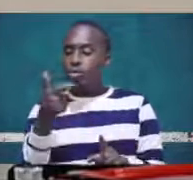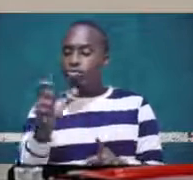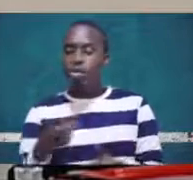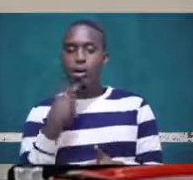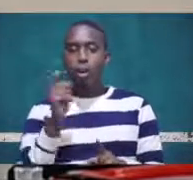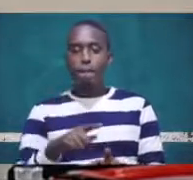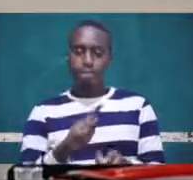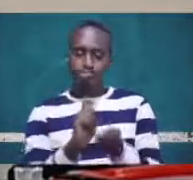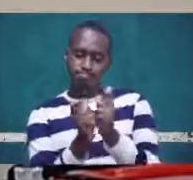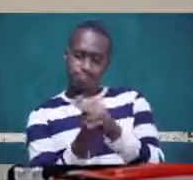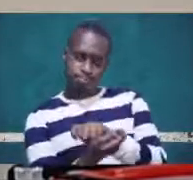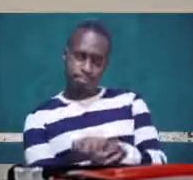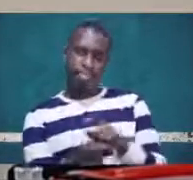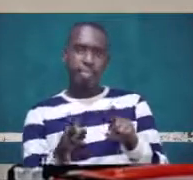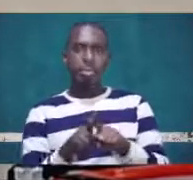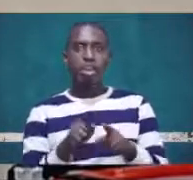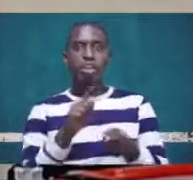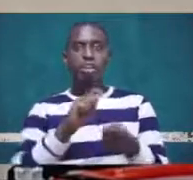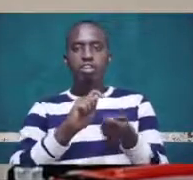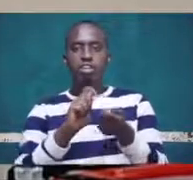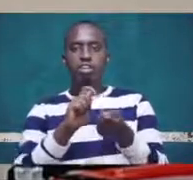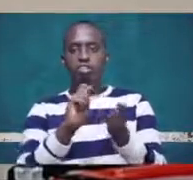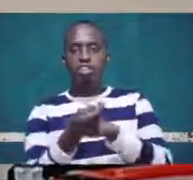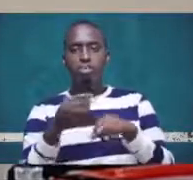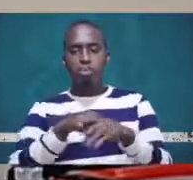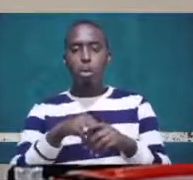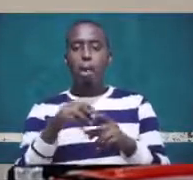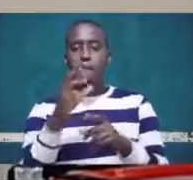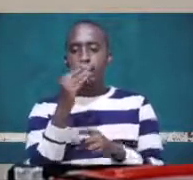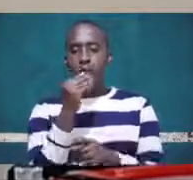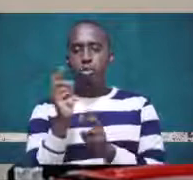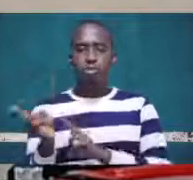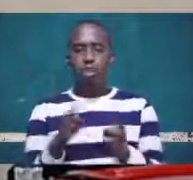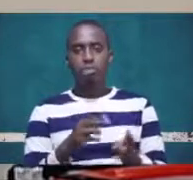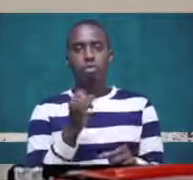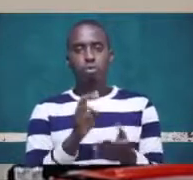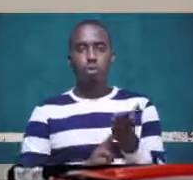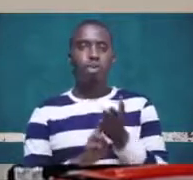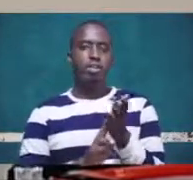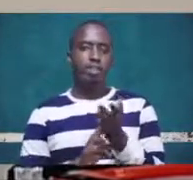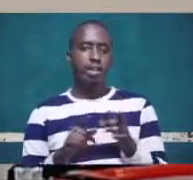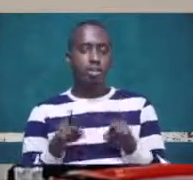it and changed into the usual words we know as teachers as we work.